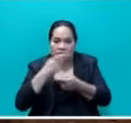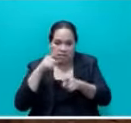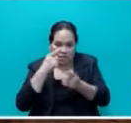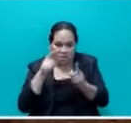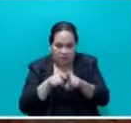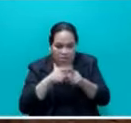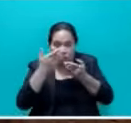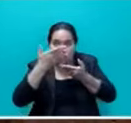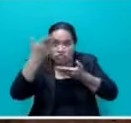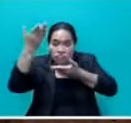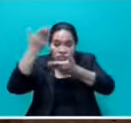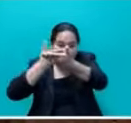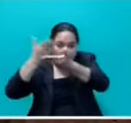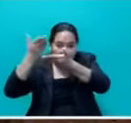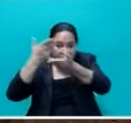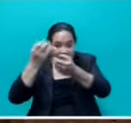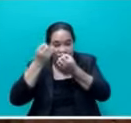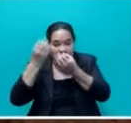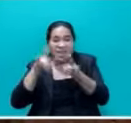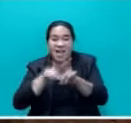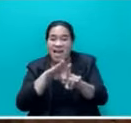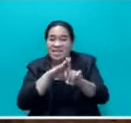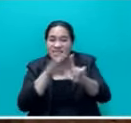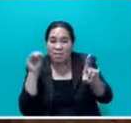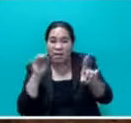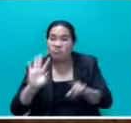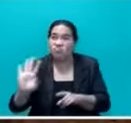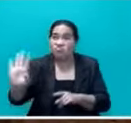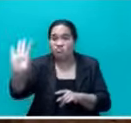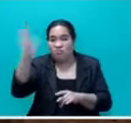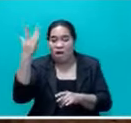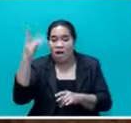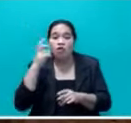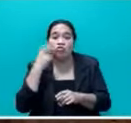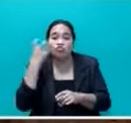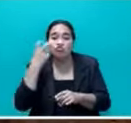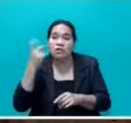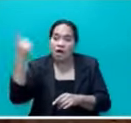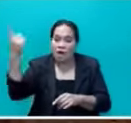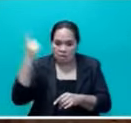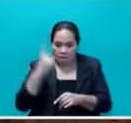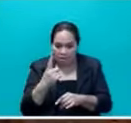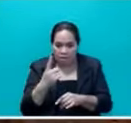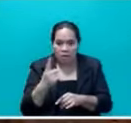the only way we'll know. So, for example, if a tourist comes in, we could red flag it.